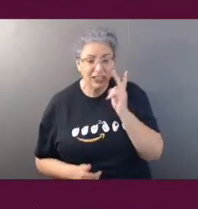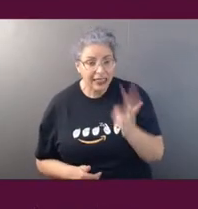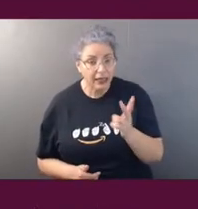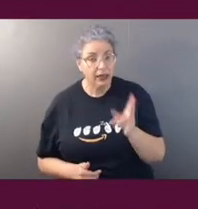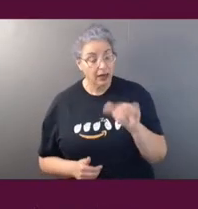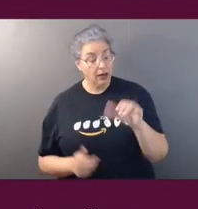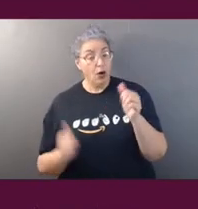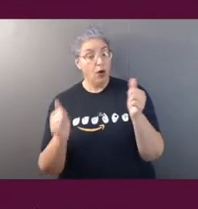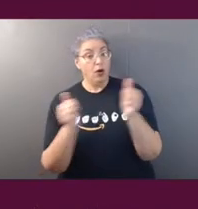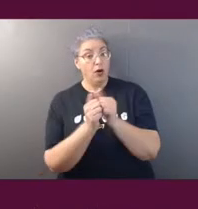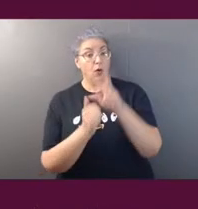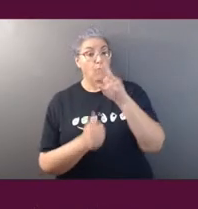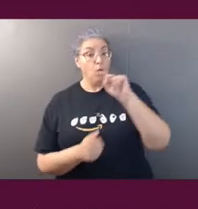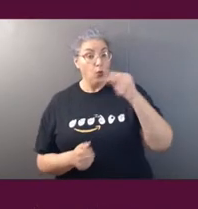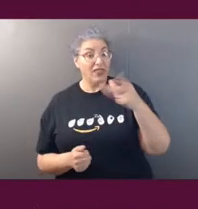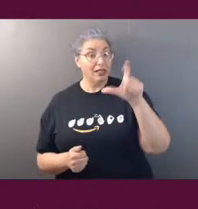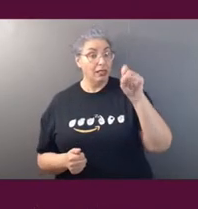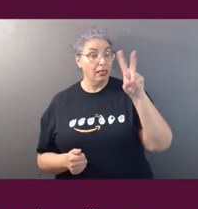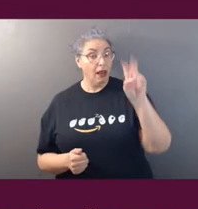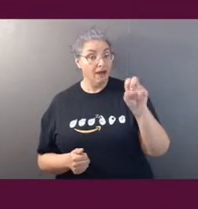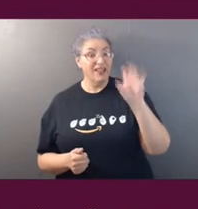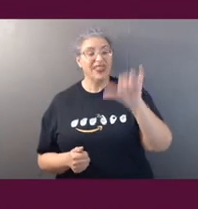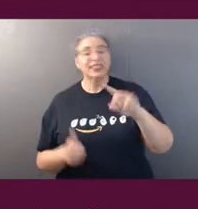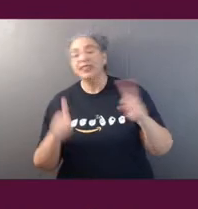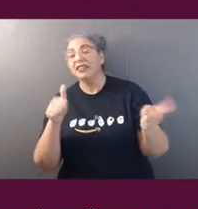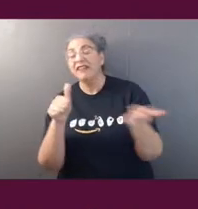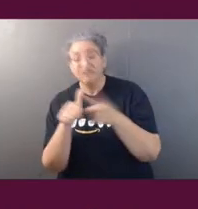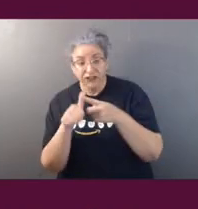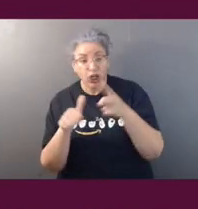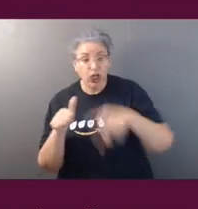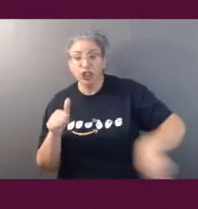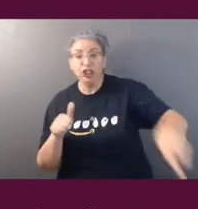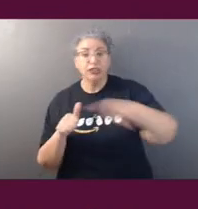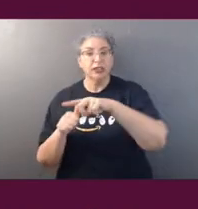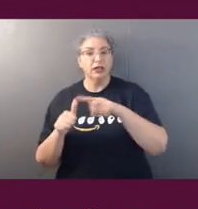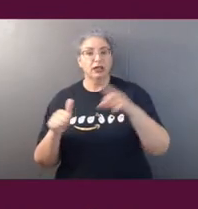seen. I mean, With Love is the first holiday rom-com to feature a trans